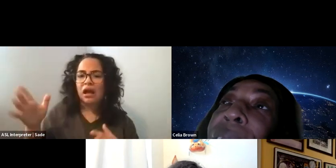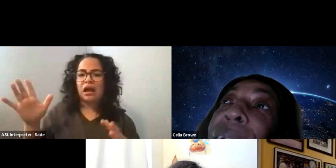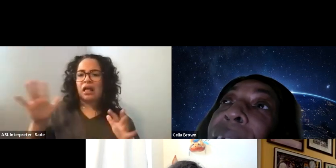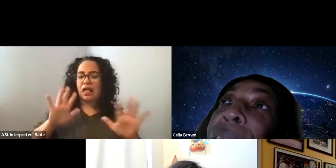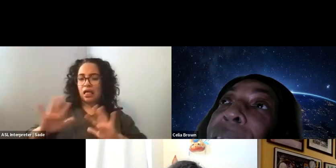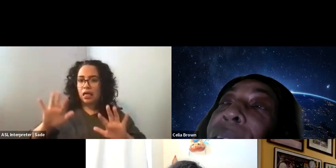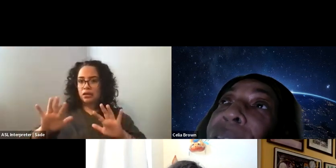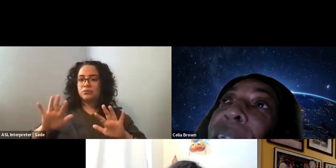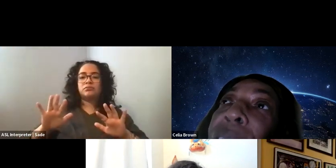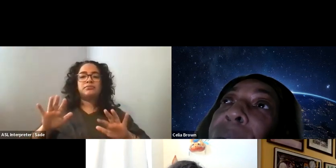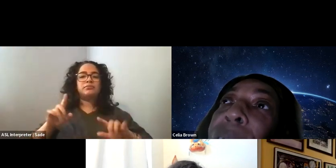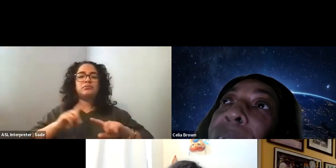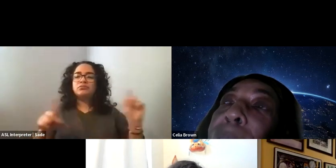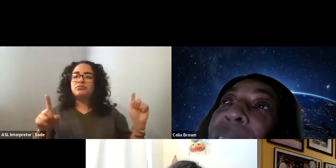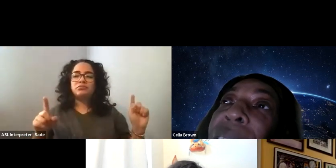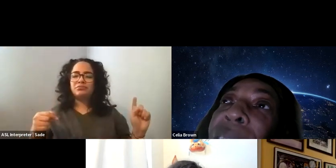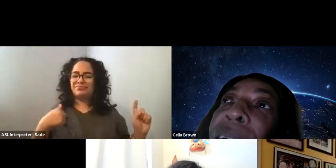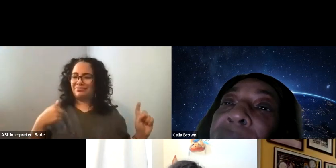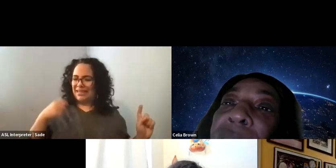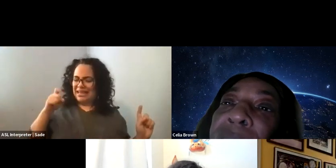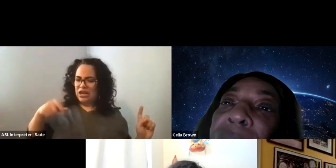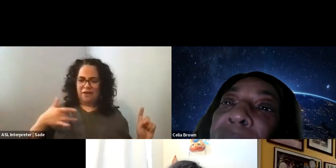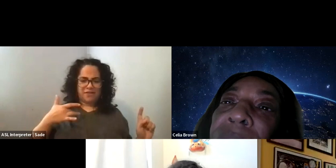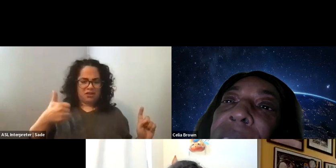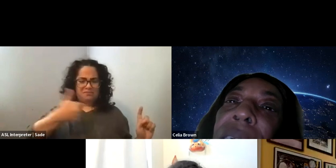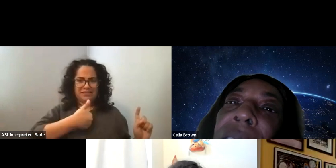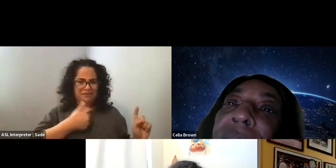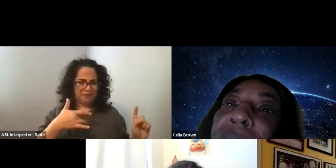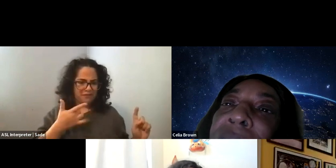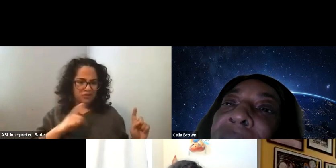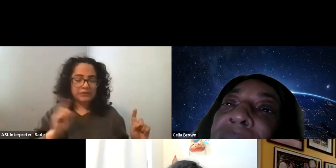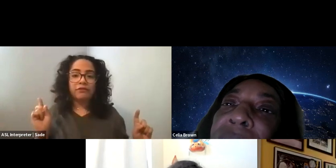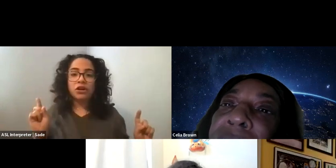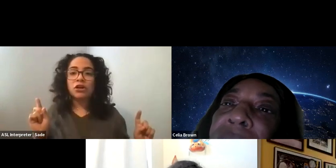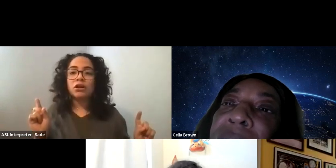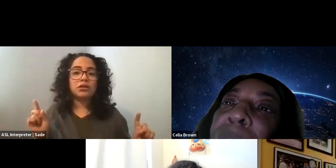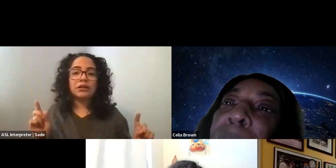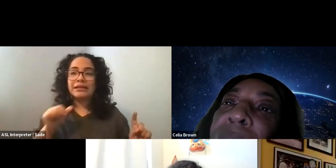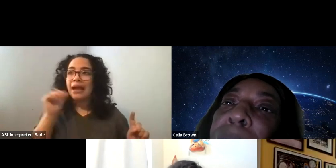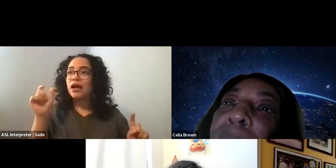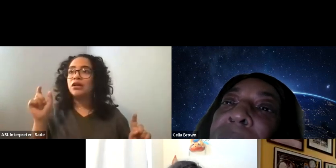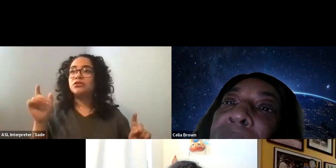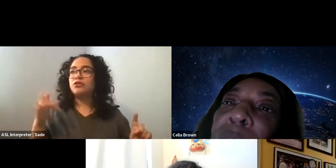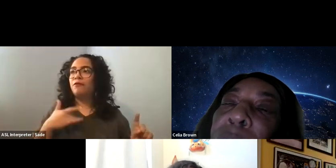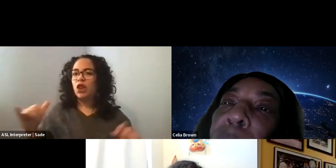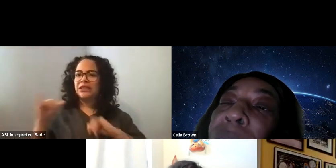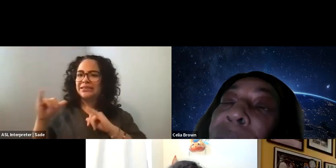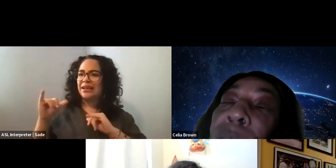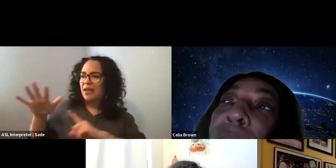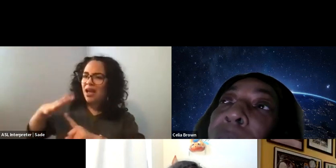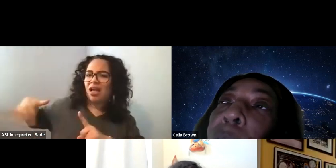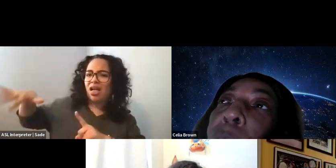I needed to feel myself and to feel different and not to feel the same as everybody else,